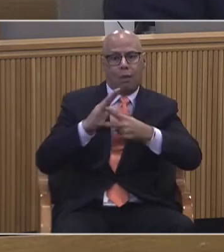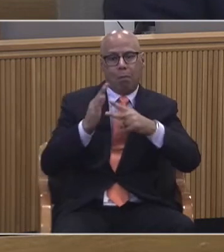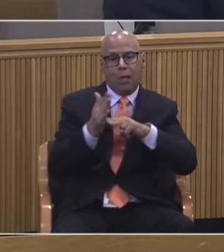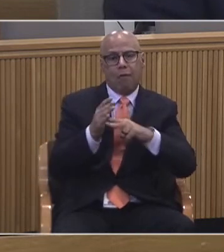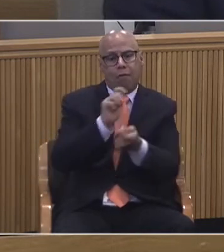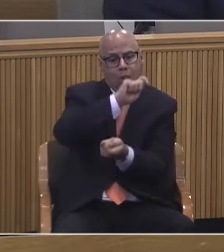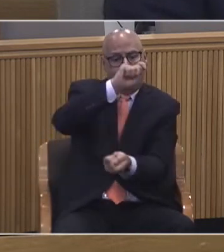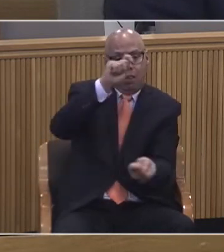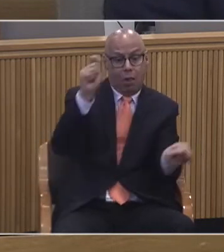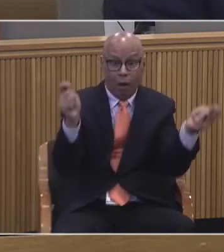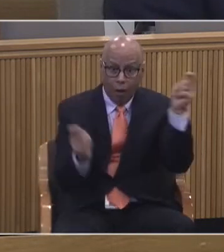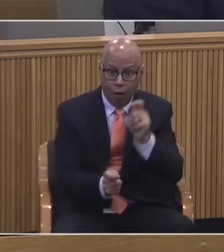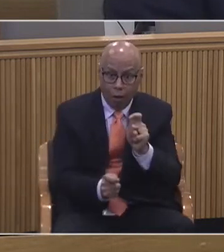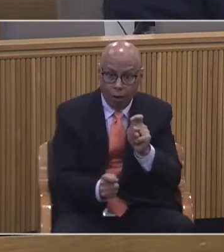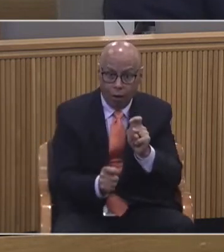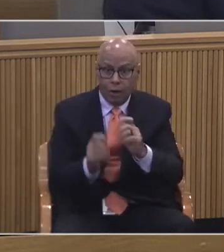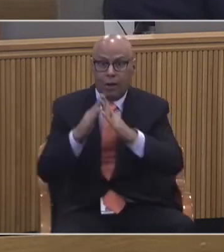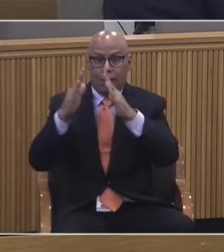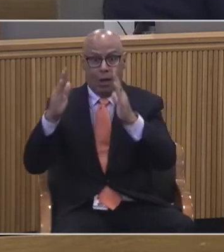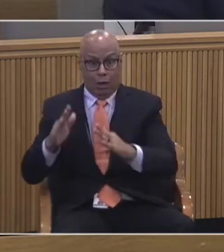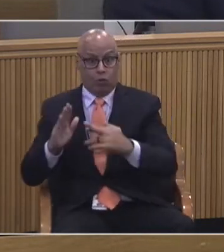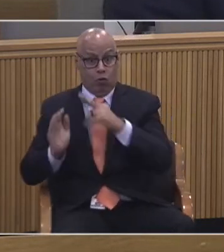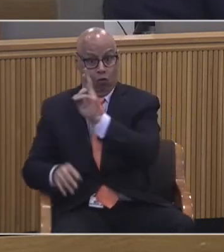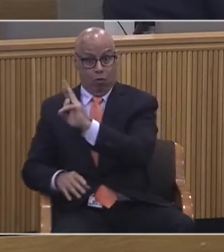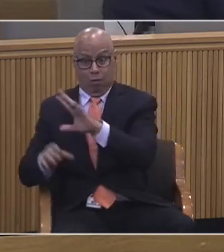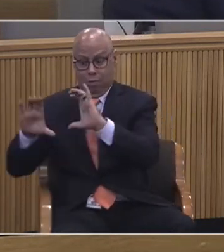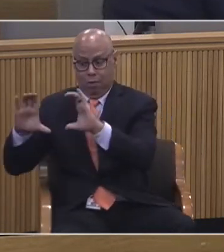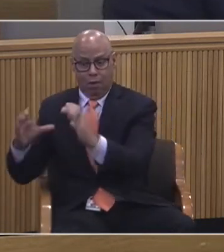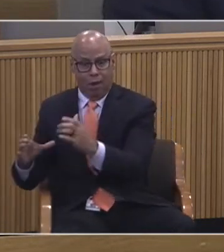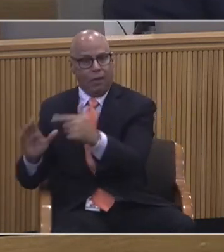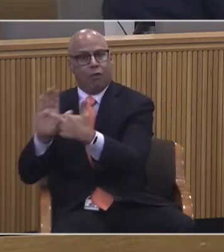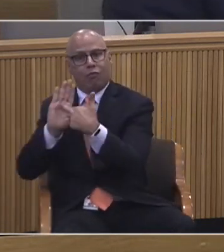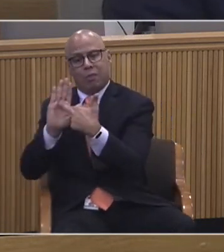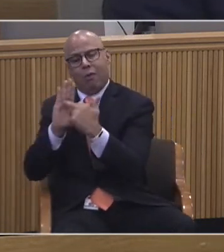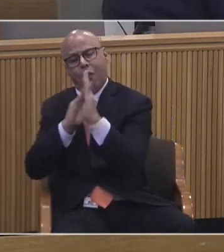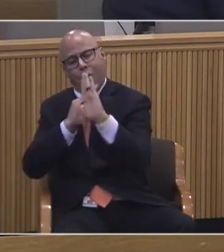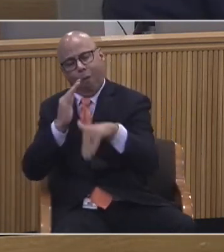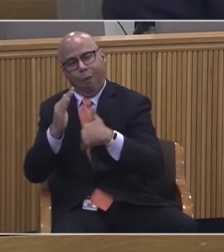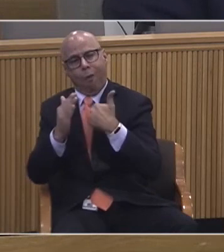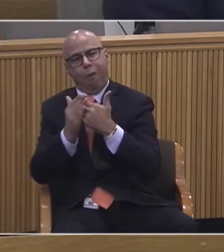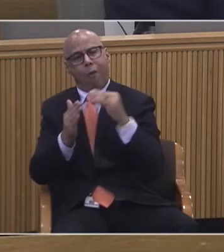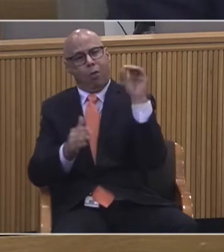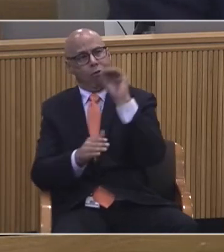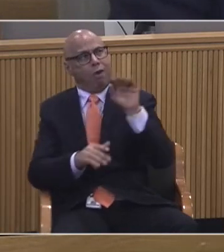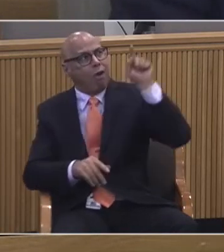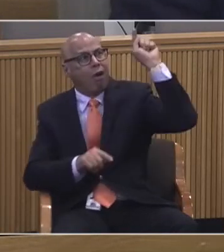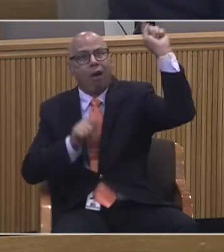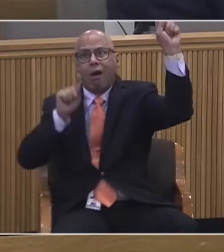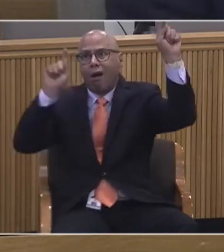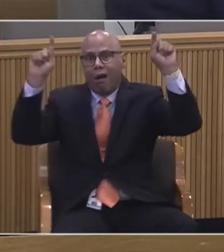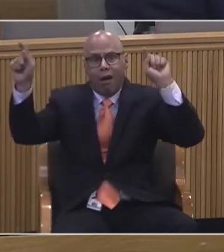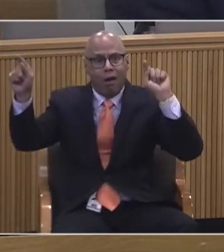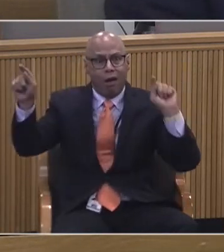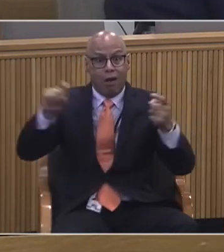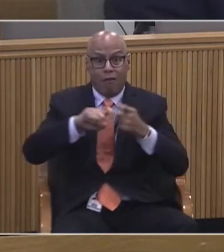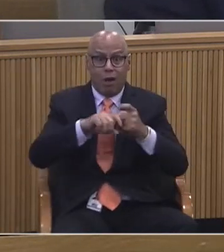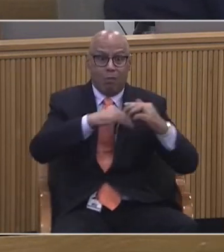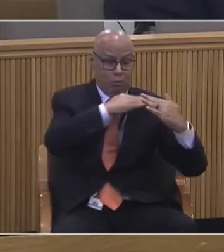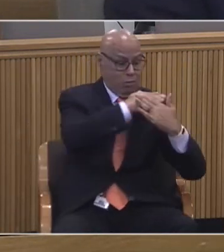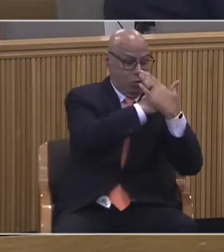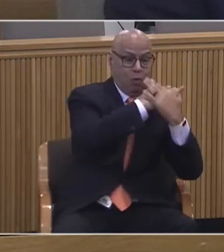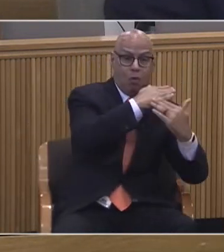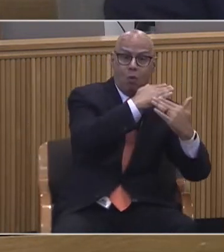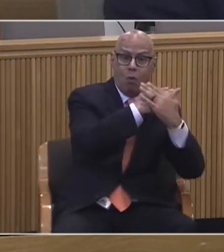change. The House Republican Caucus is representative of every corner of our great state, from the coast